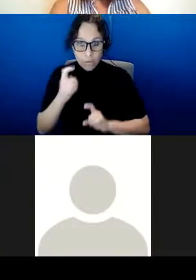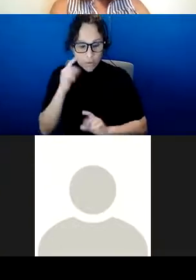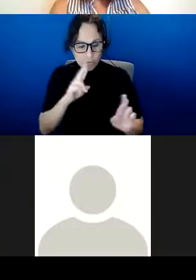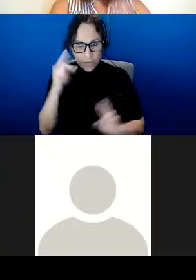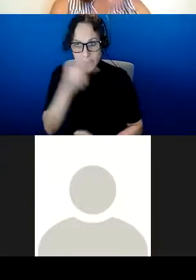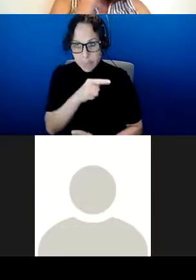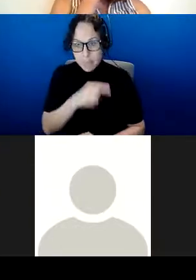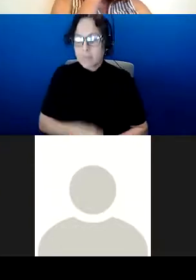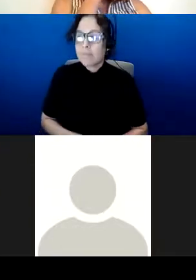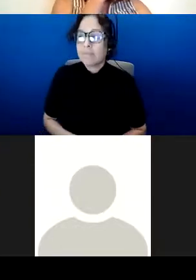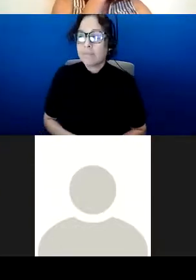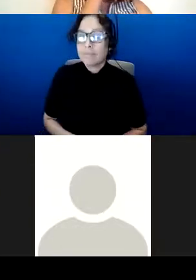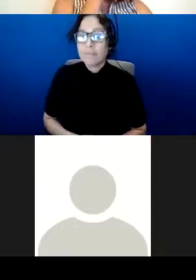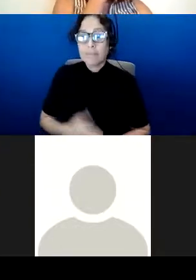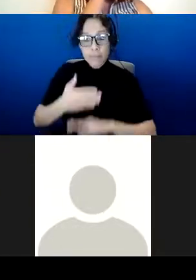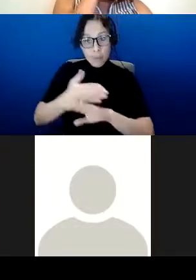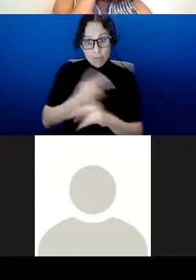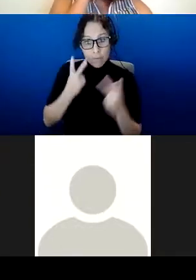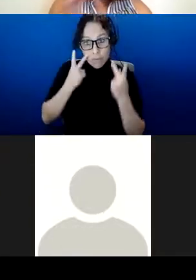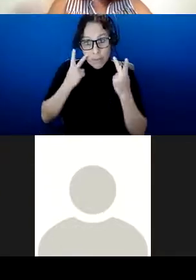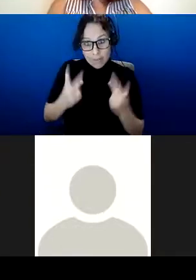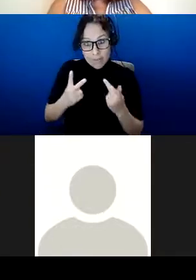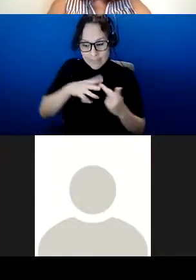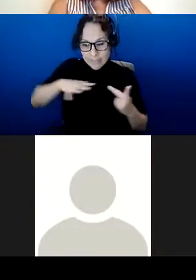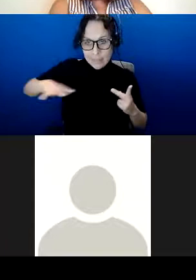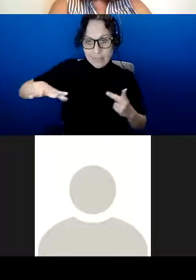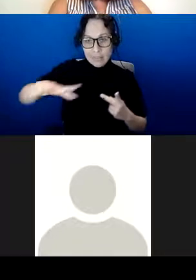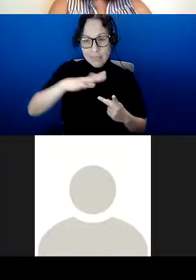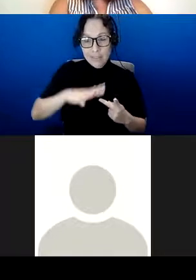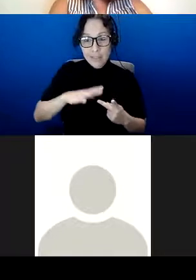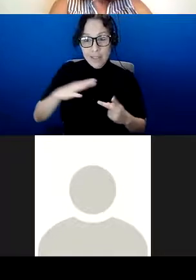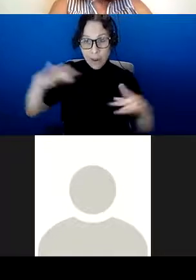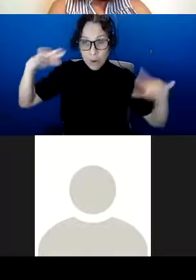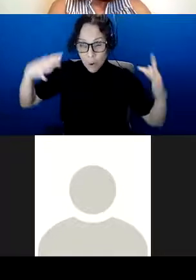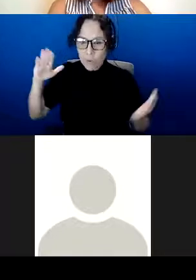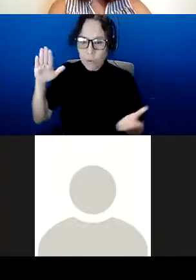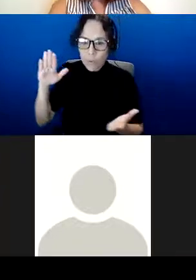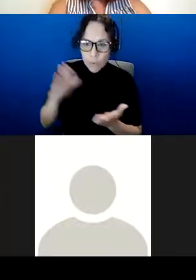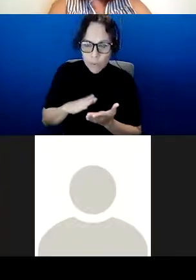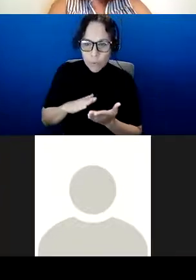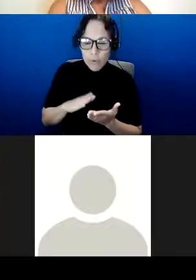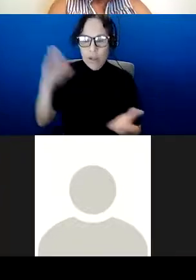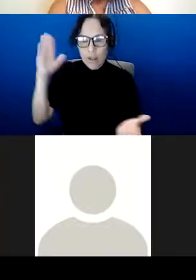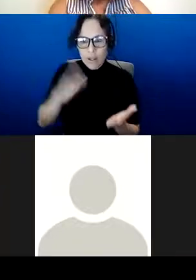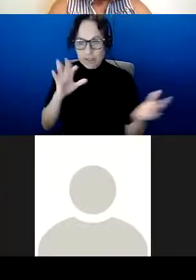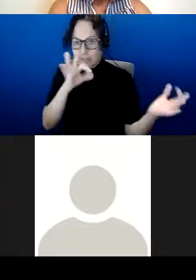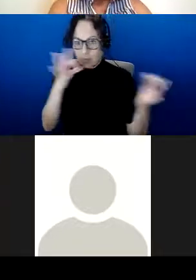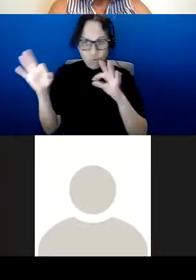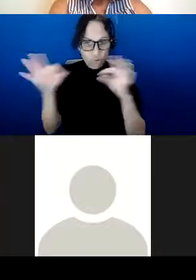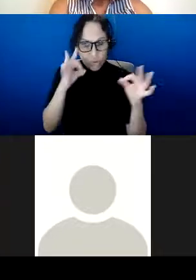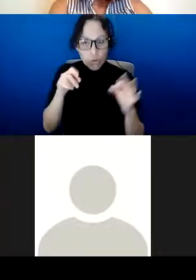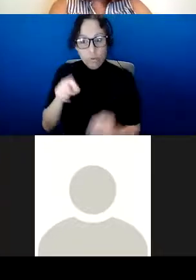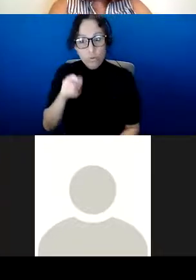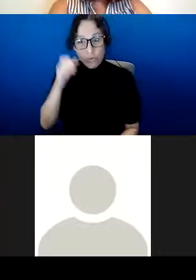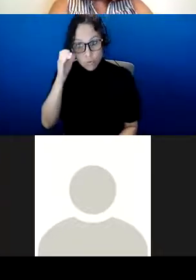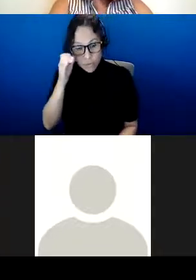So before the visit in this space, reduced noise has less distractions so that you can hear your